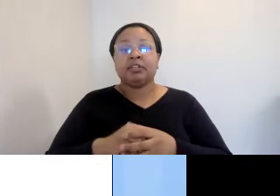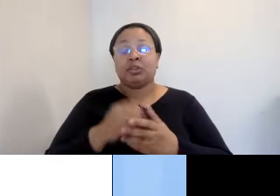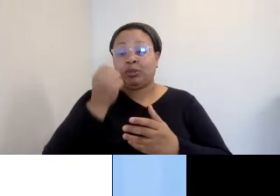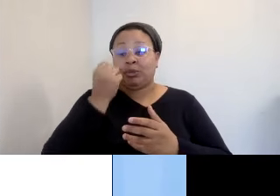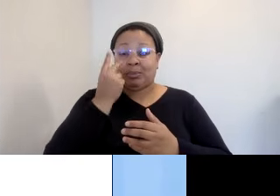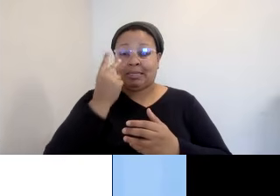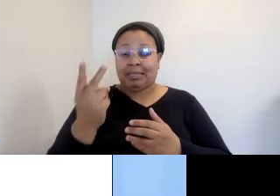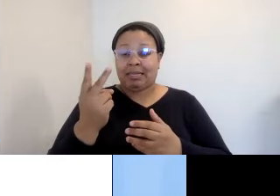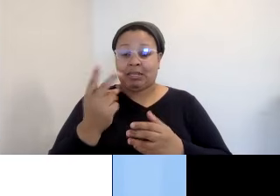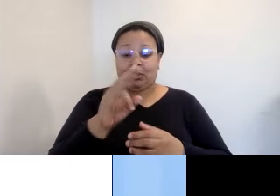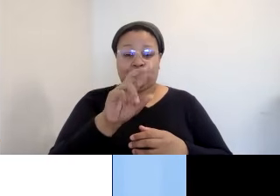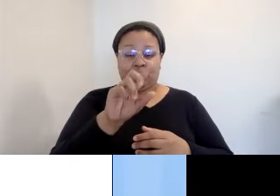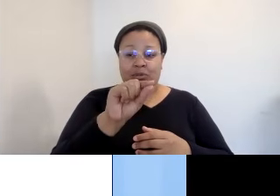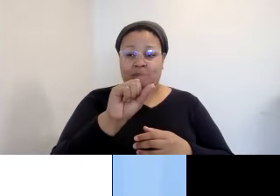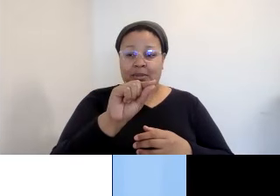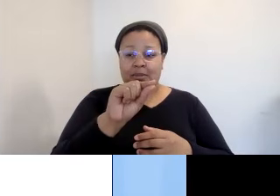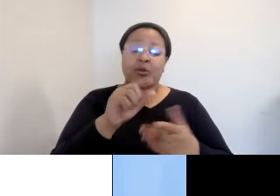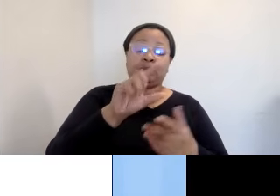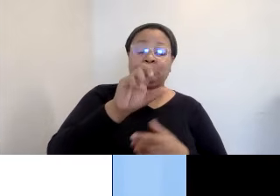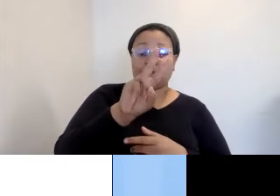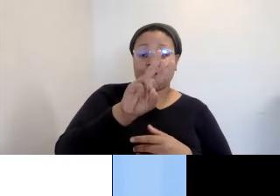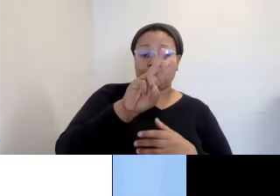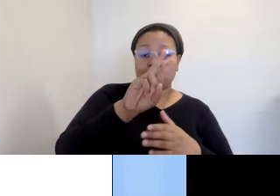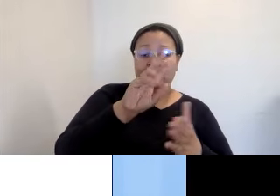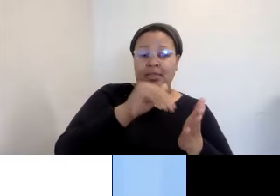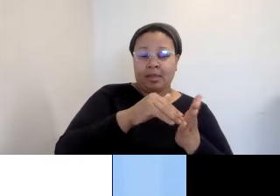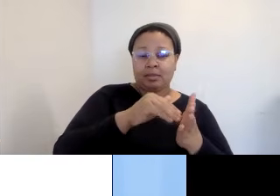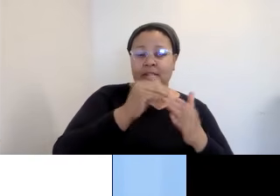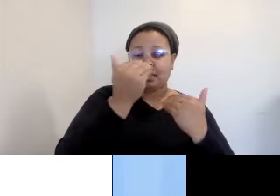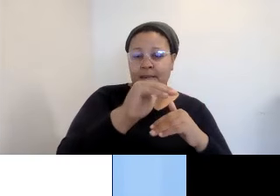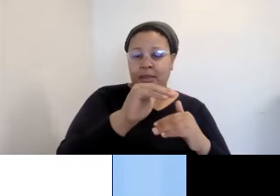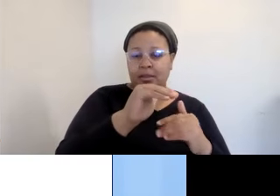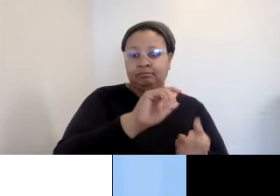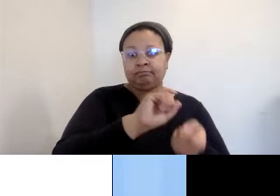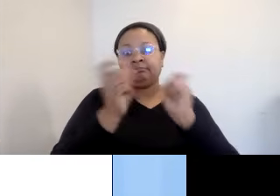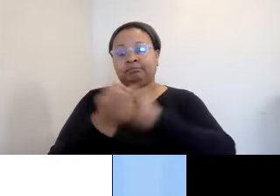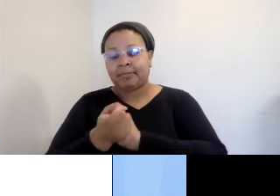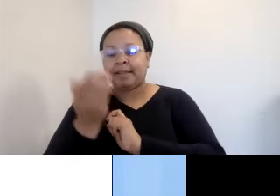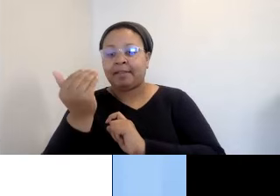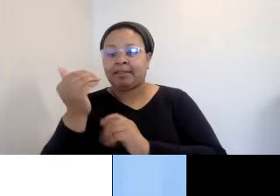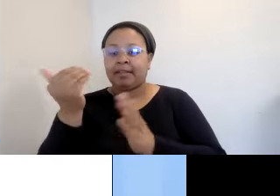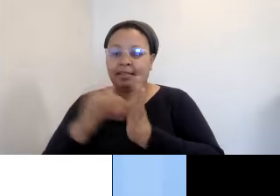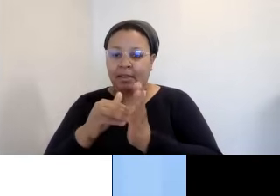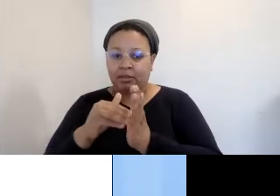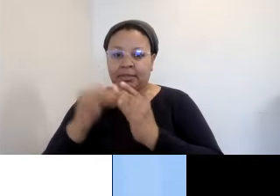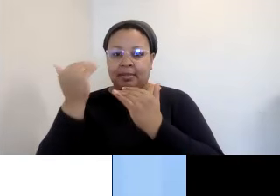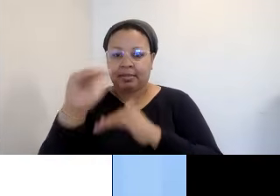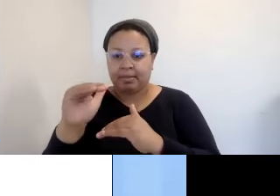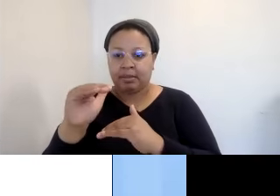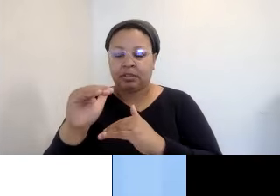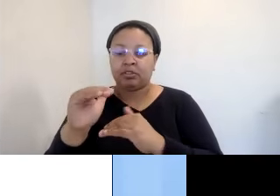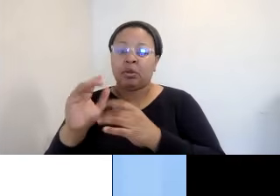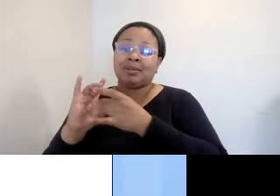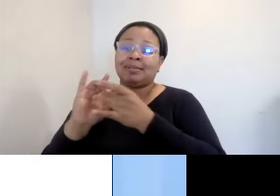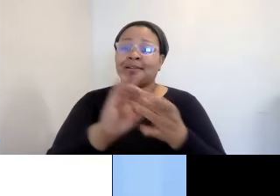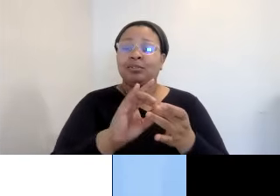a 15,000 annual limit. That 15,000 is tied to, once again, that's federal law, is tied to the federal gift tax